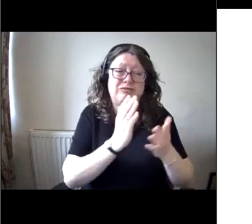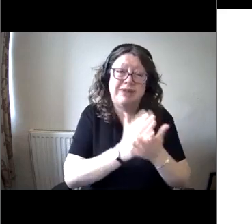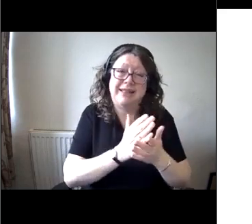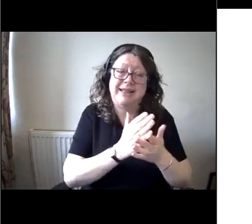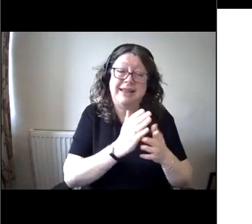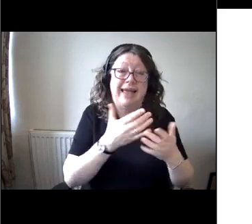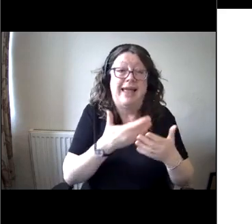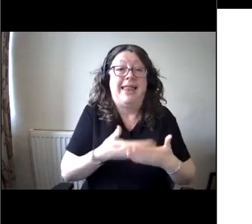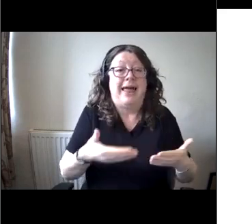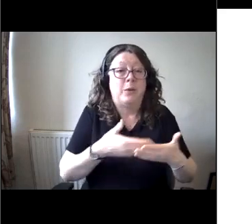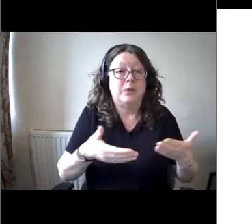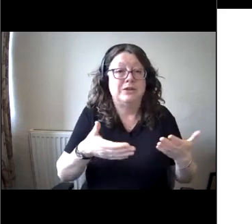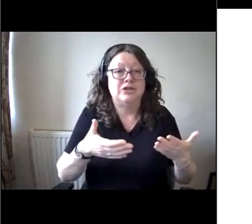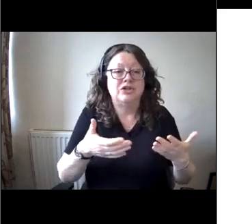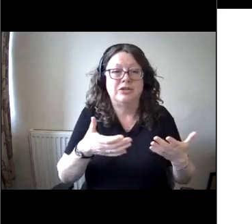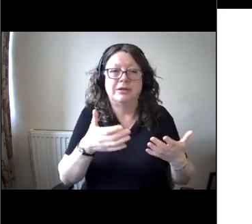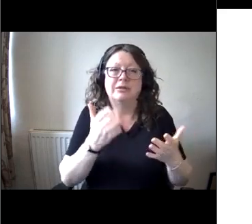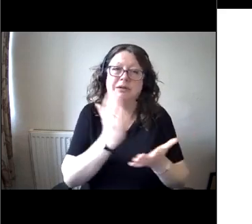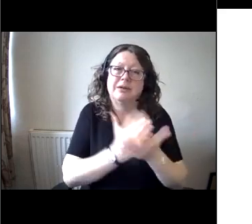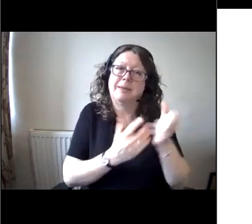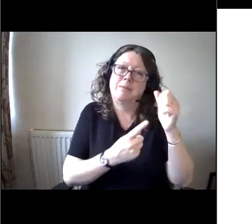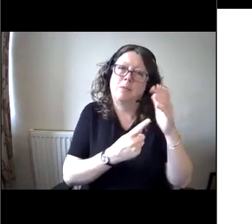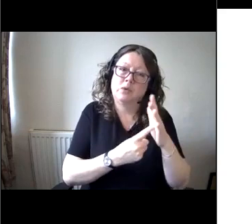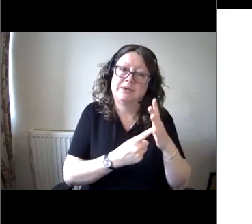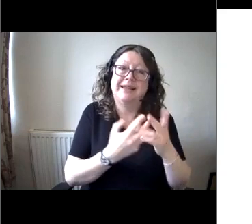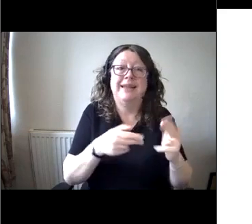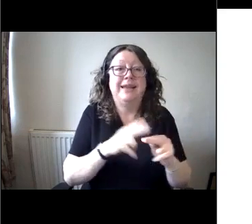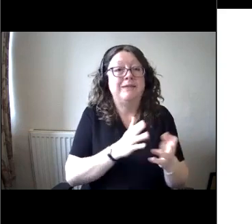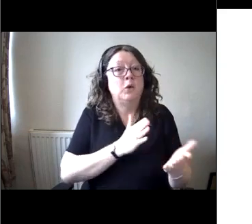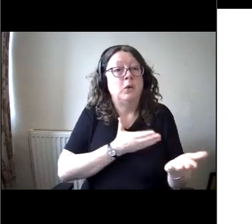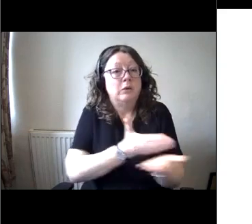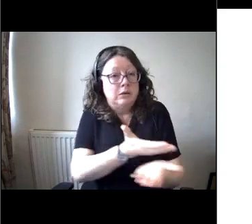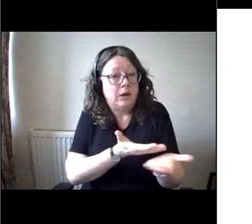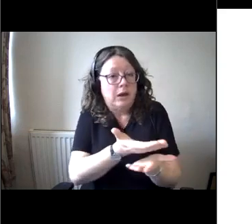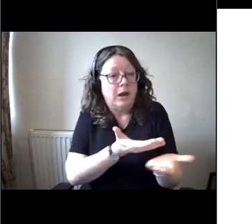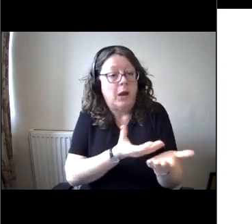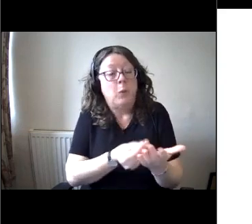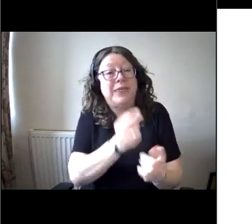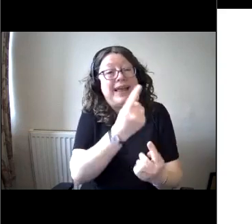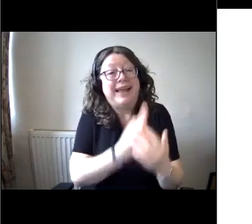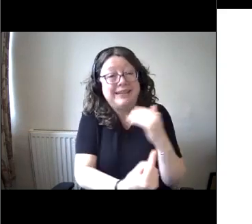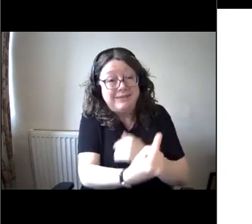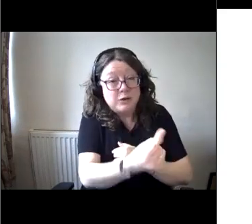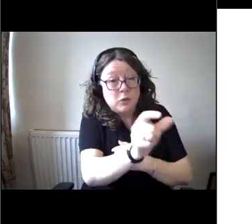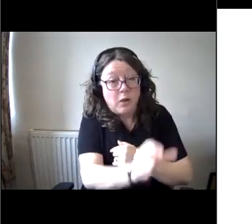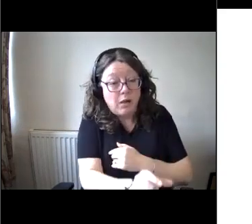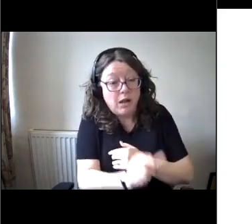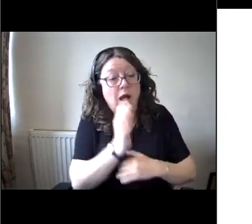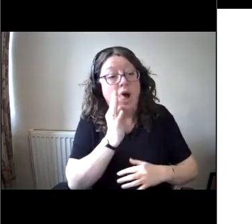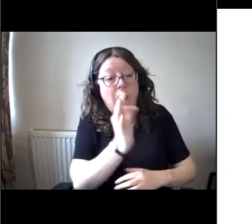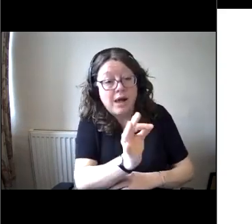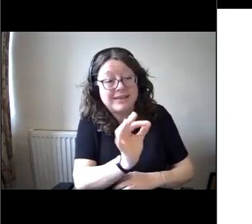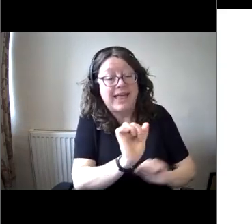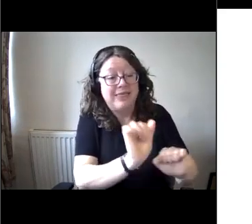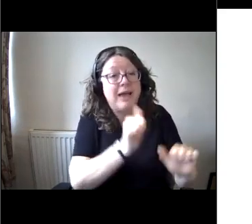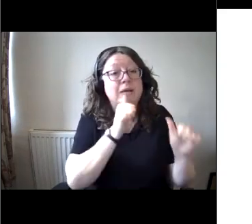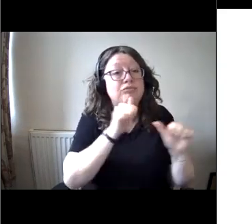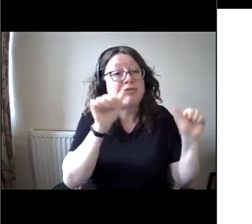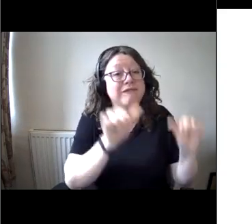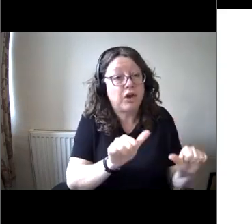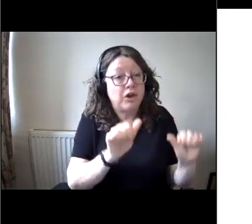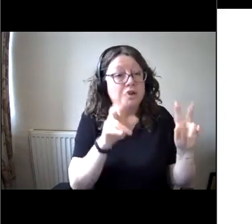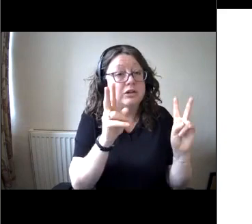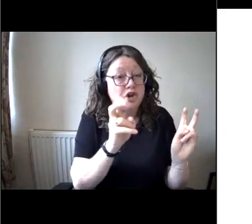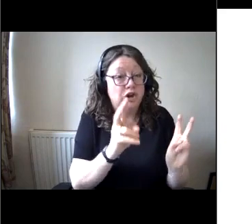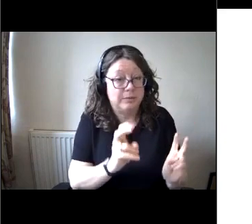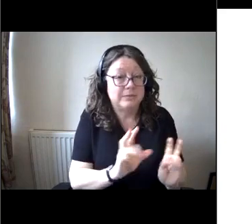the most important thing is to talk to that person themselves, to talk to that individual to see what it